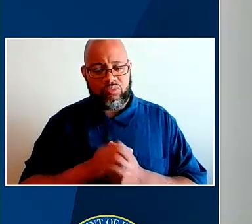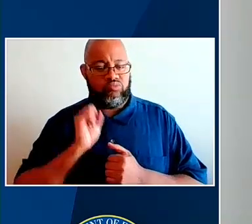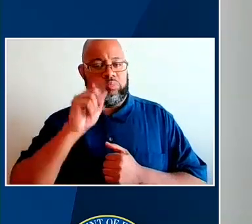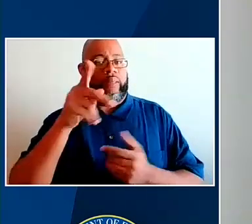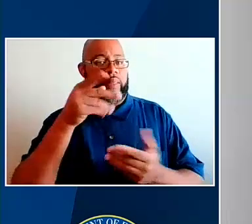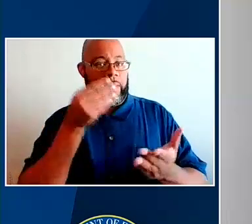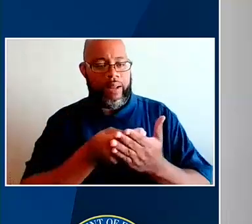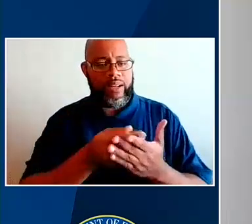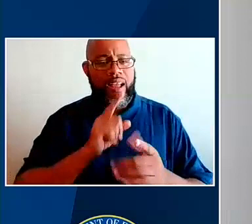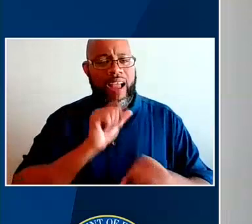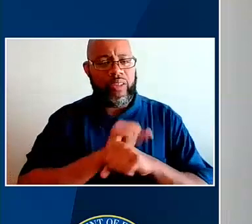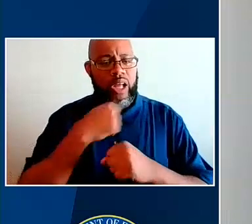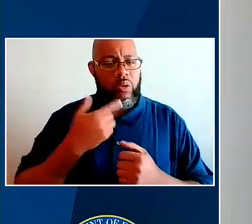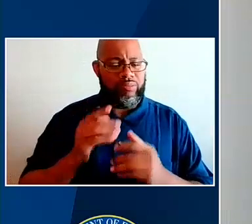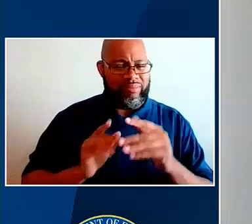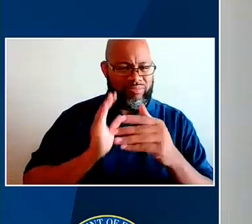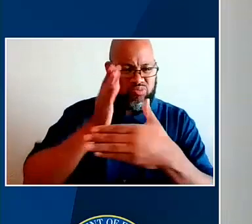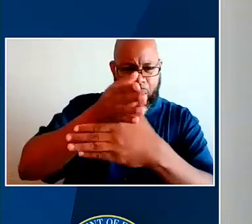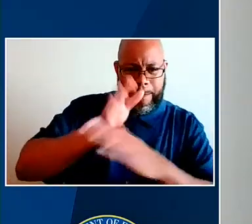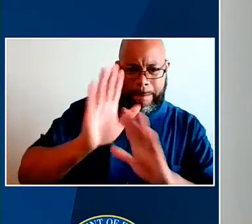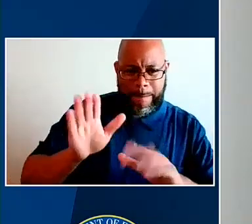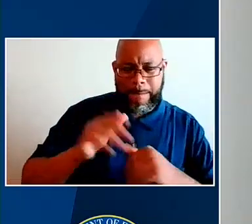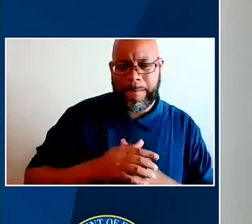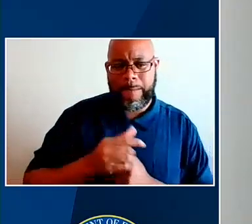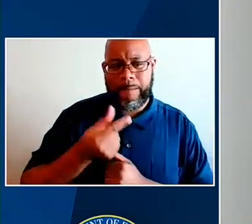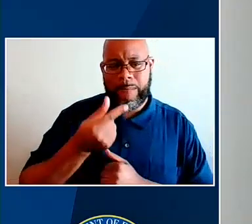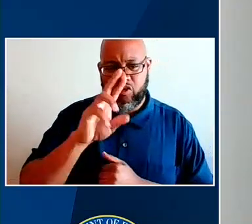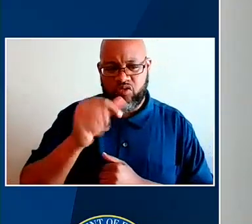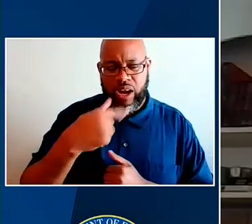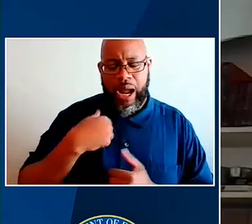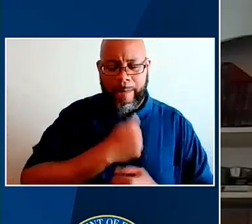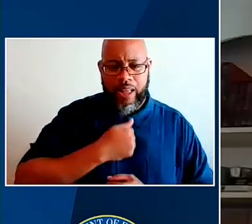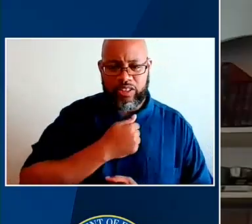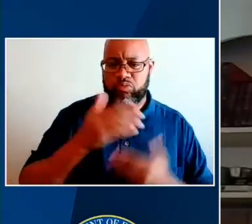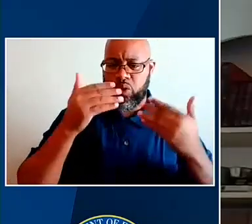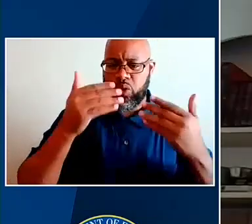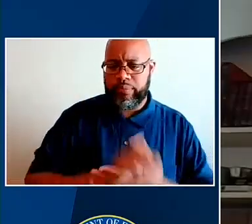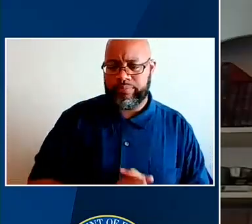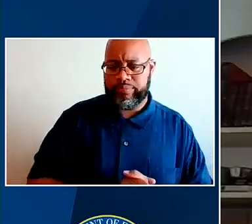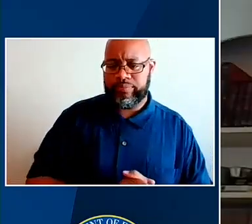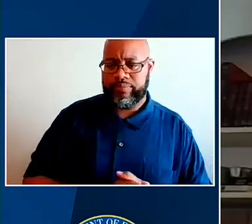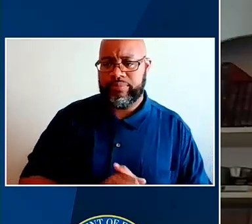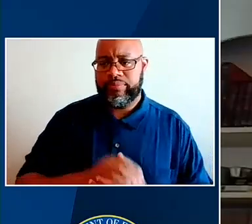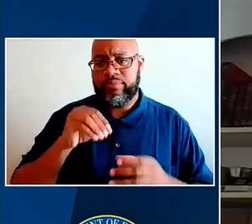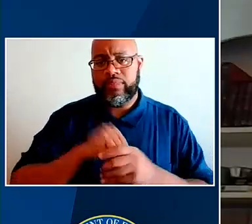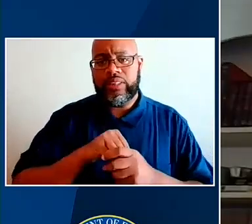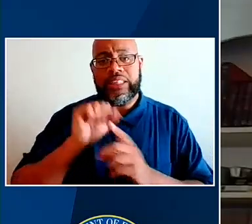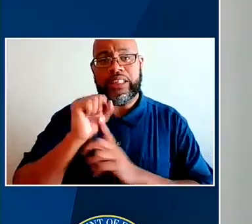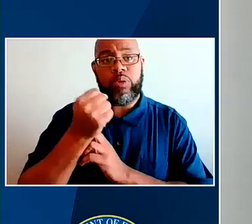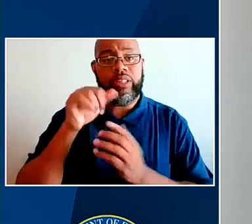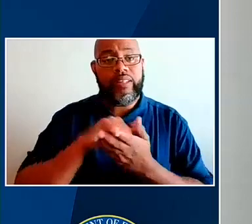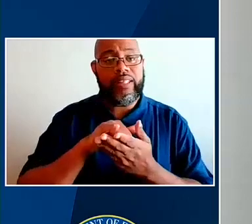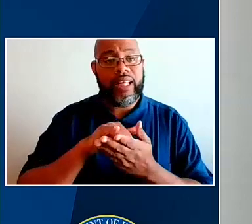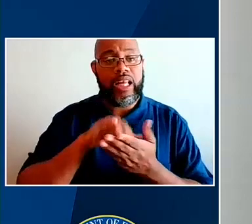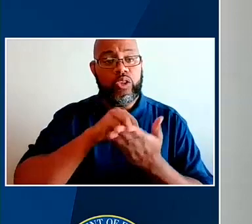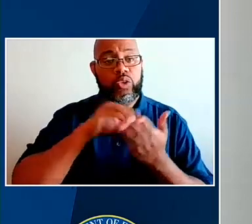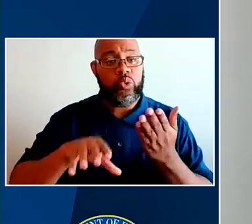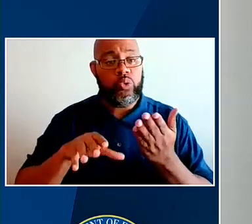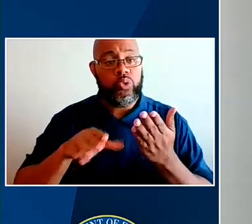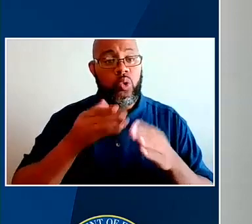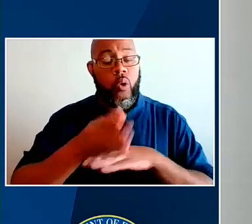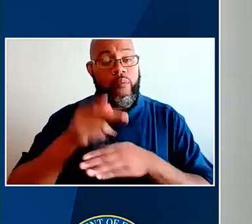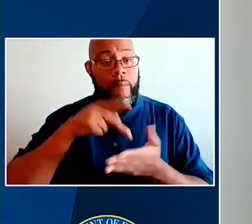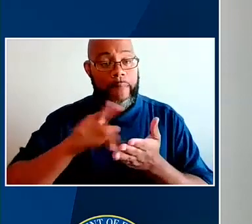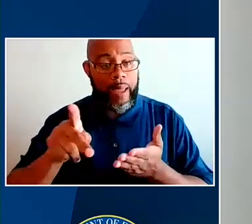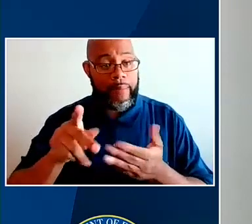So I actually want to butt in on this one, Greg. I apologize. No, go ahead. In cases where it's a student overpayment